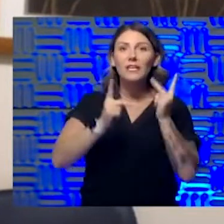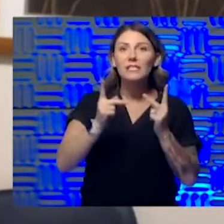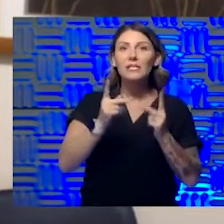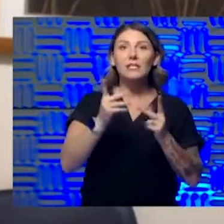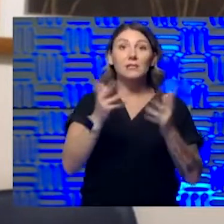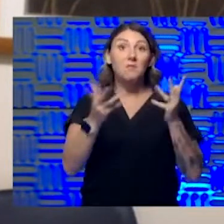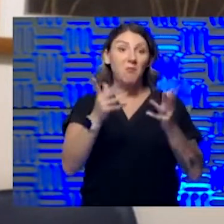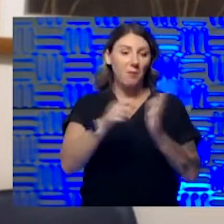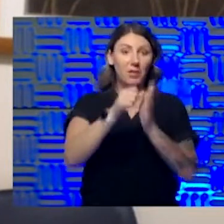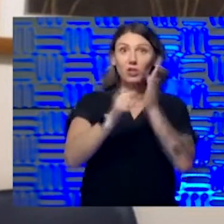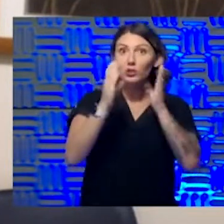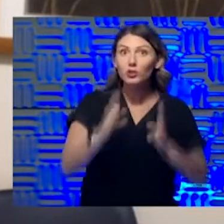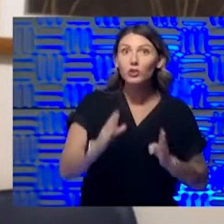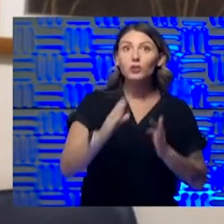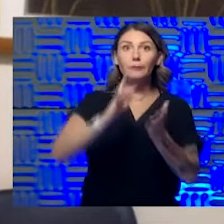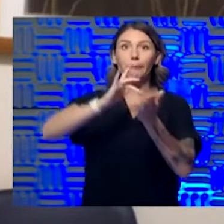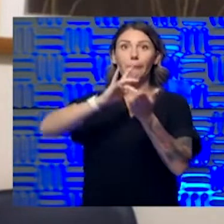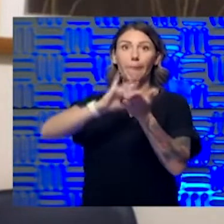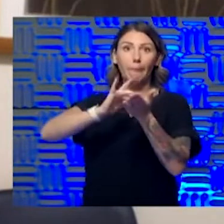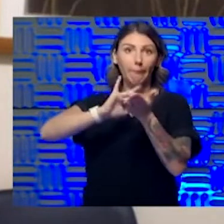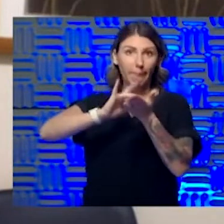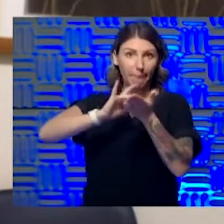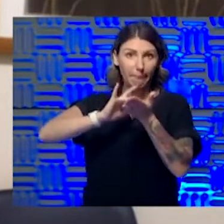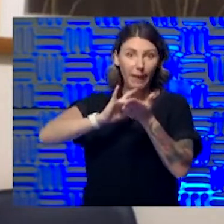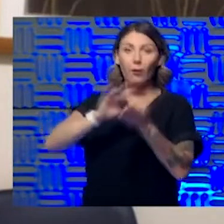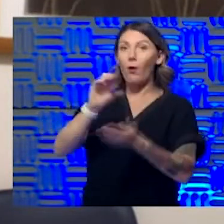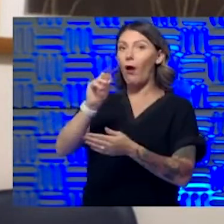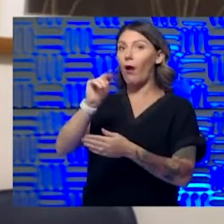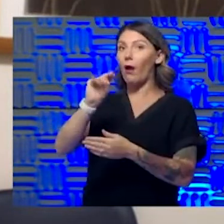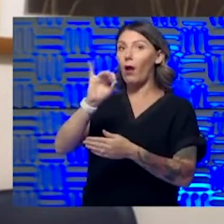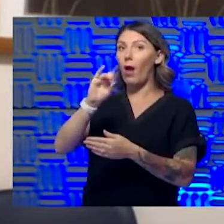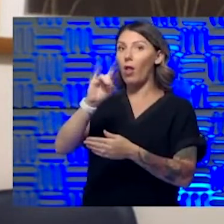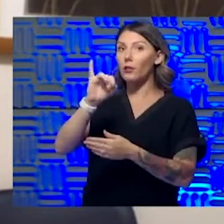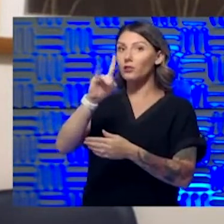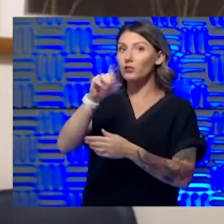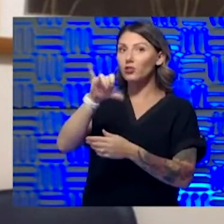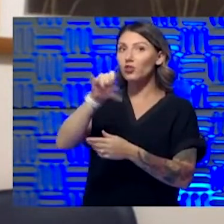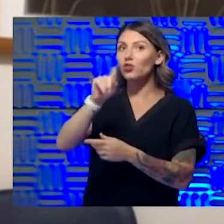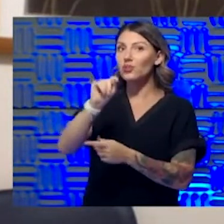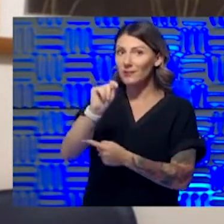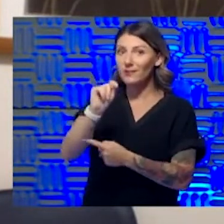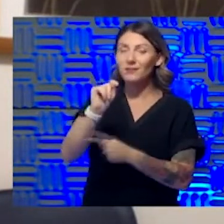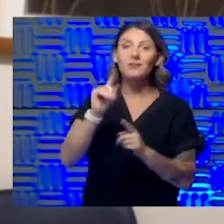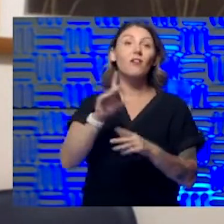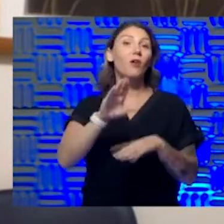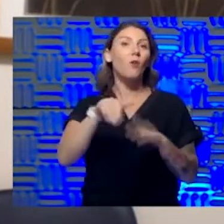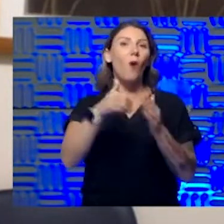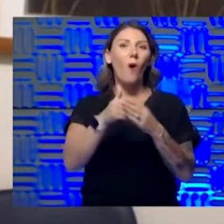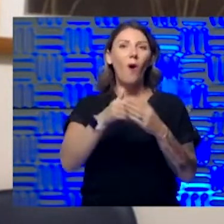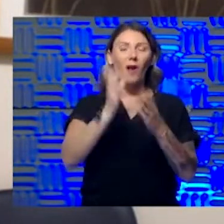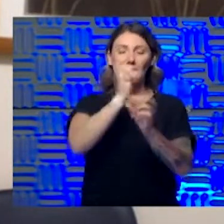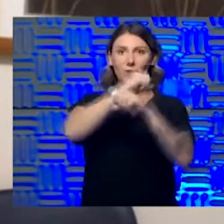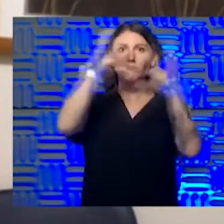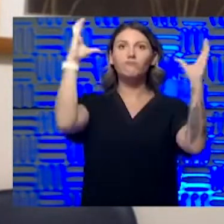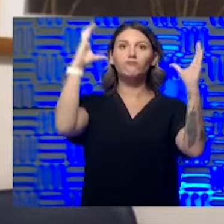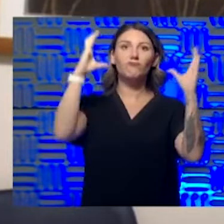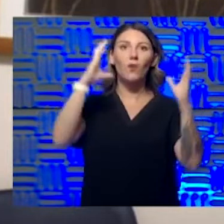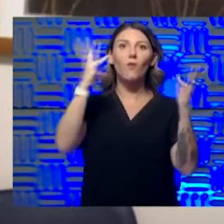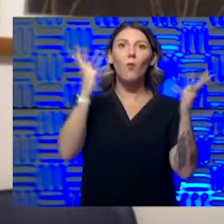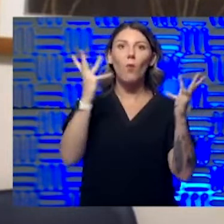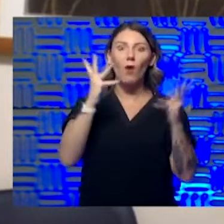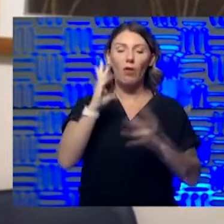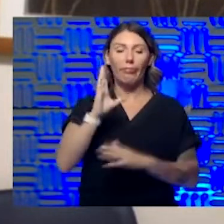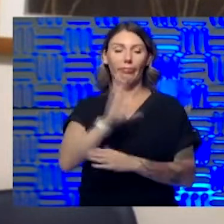medical oncologists. Honestly, it's really helping patients get that full picture of their diagnosis and treatment in